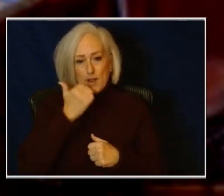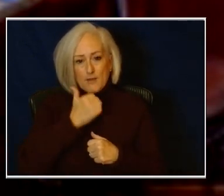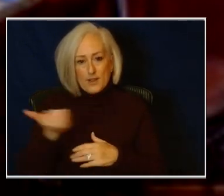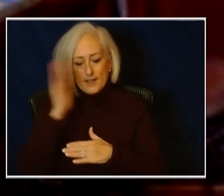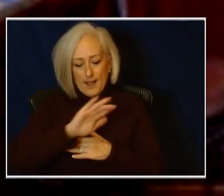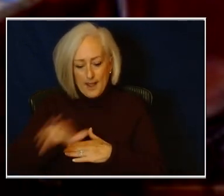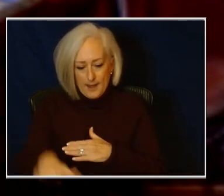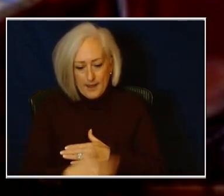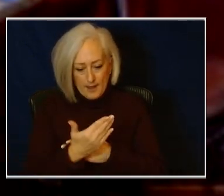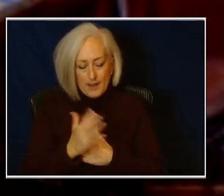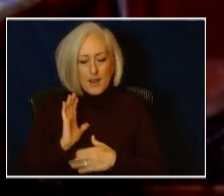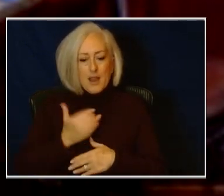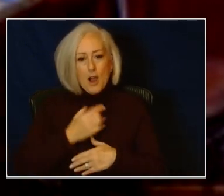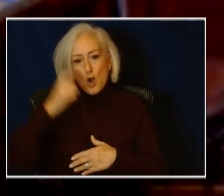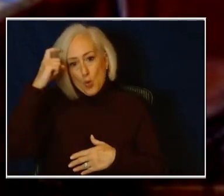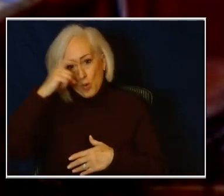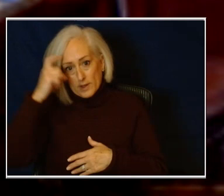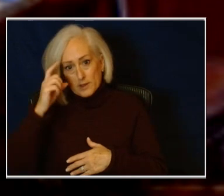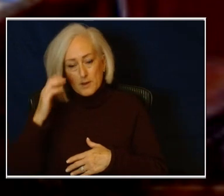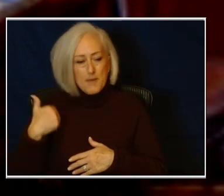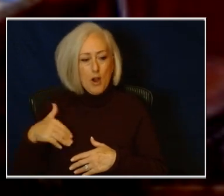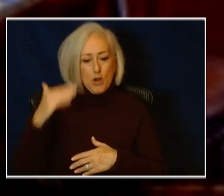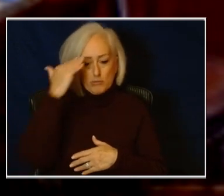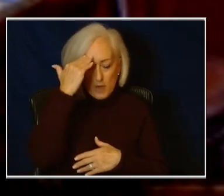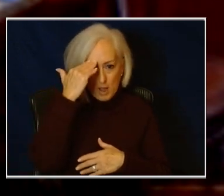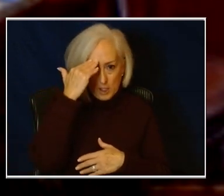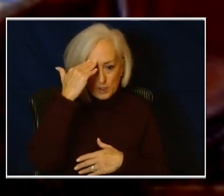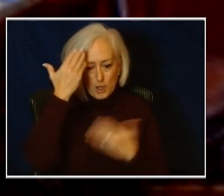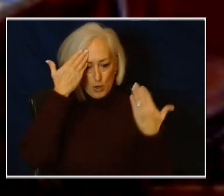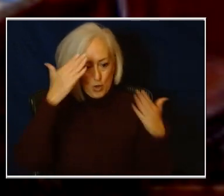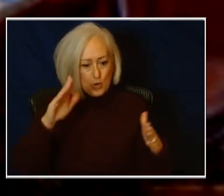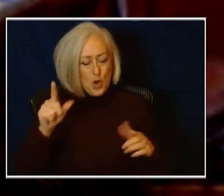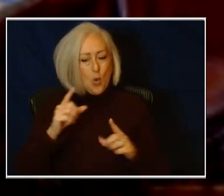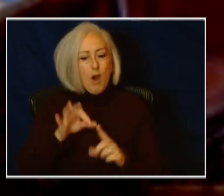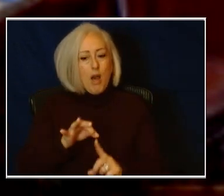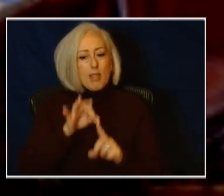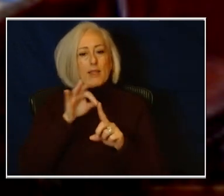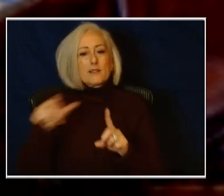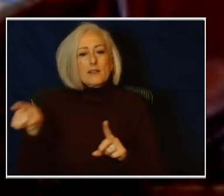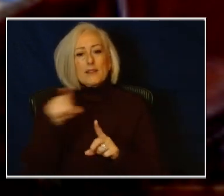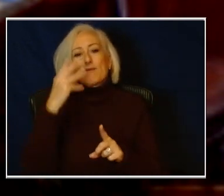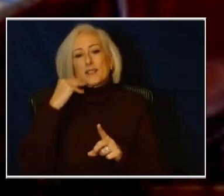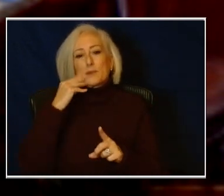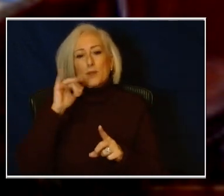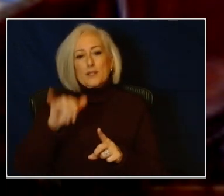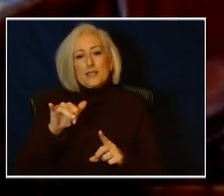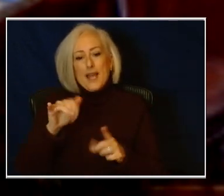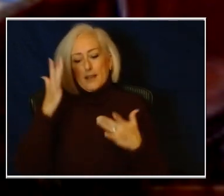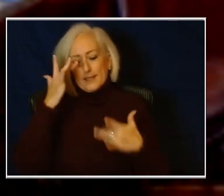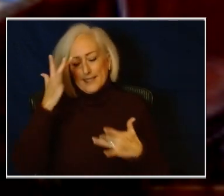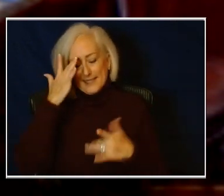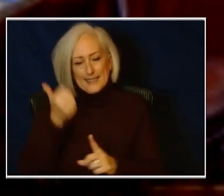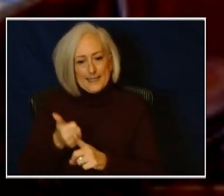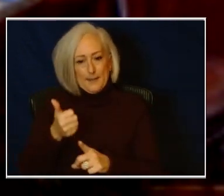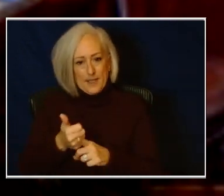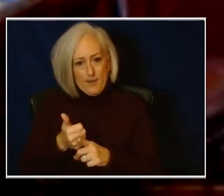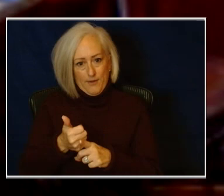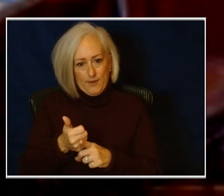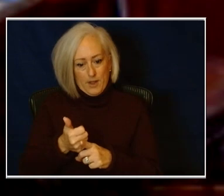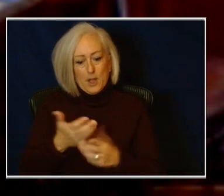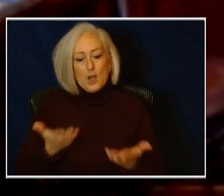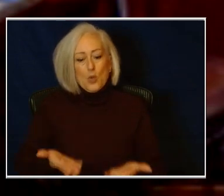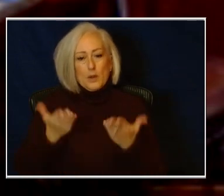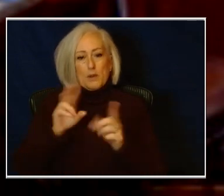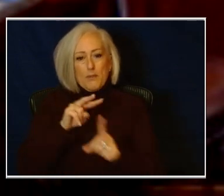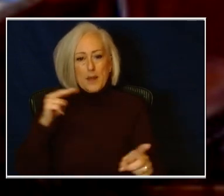and insights that most people don't know unless they have actually gone through and had to live that disease. And we provide a perspective that